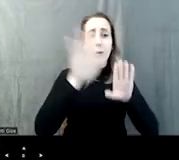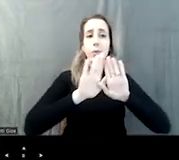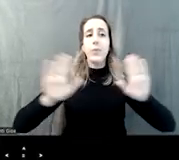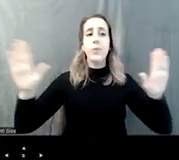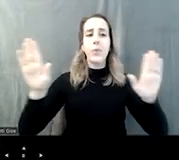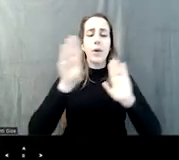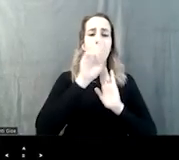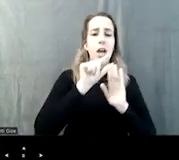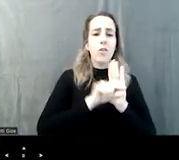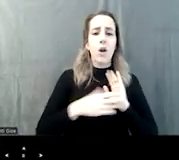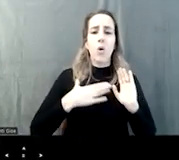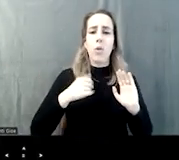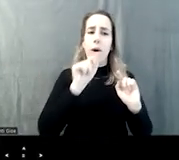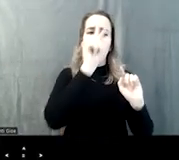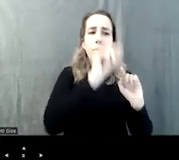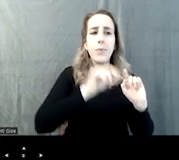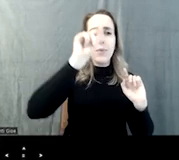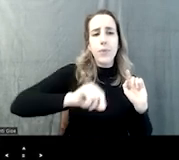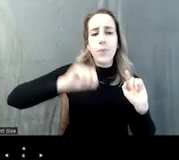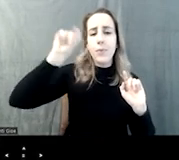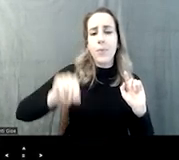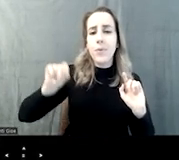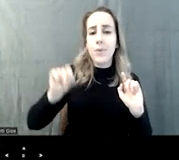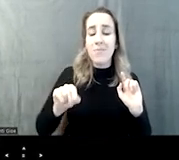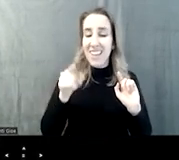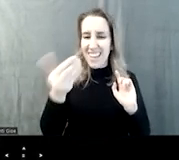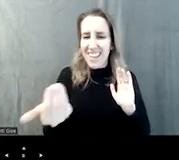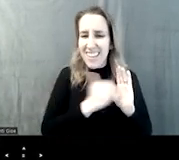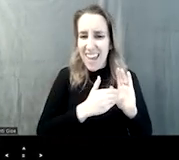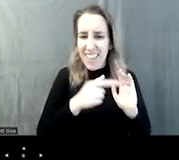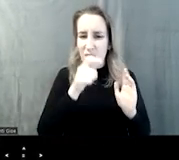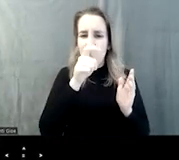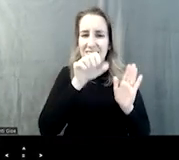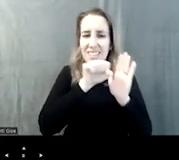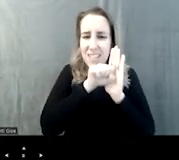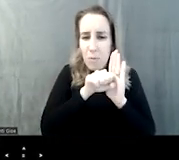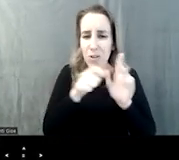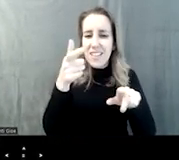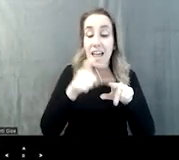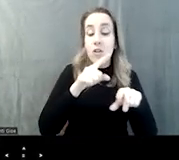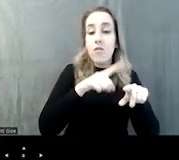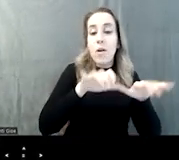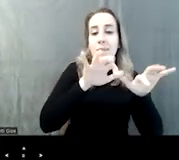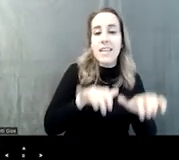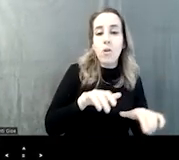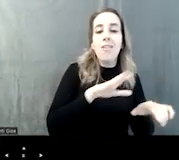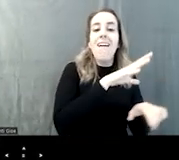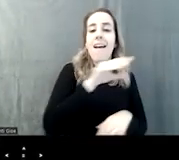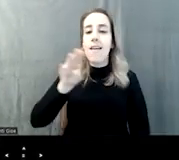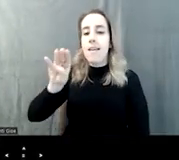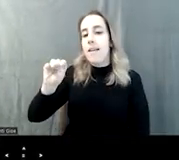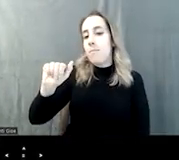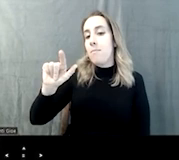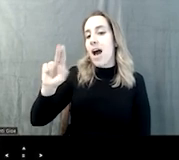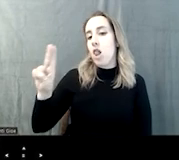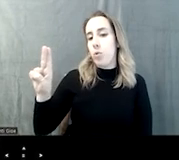white marks. And again, those marks are created from the keyboard, but they're also from the malu, M-A-L-U, which is the